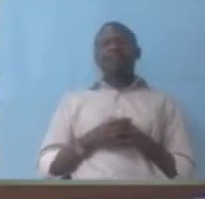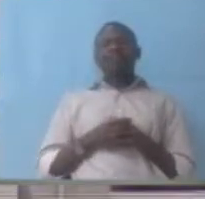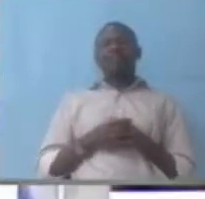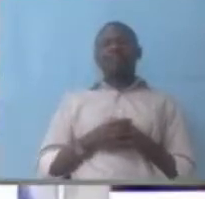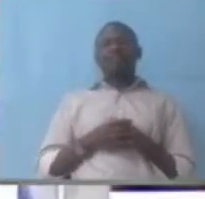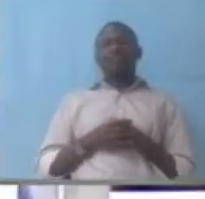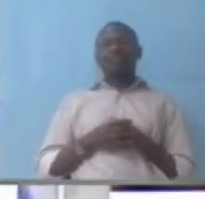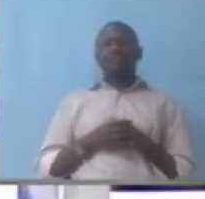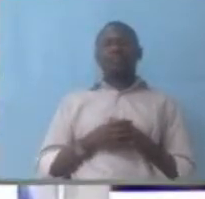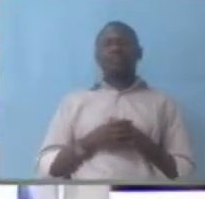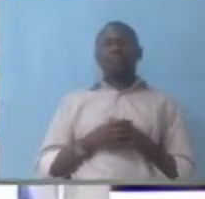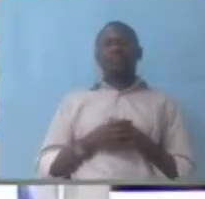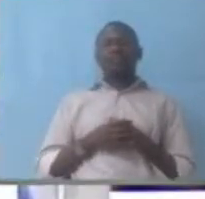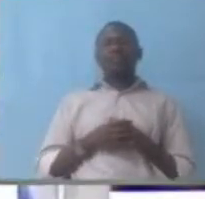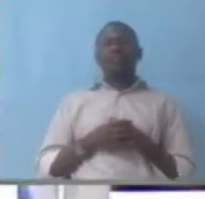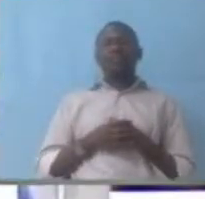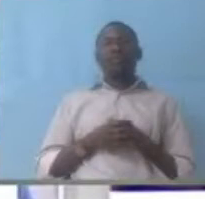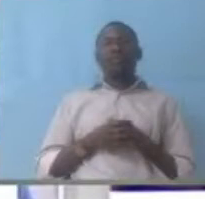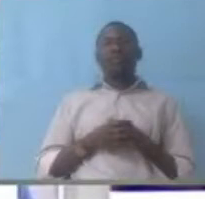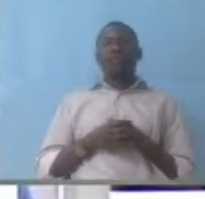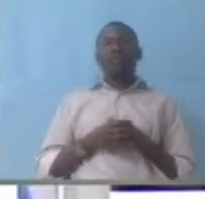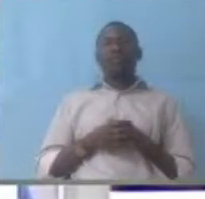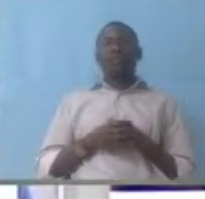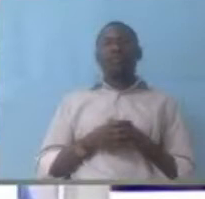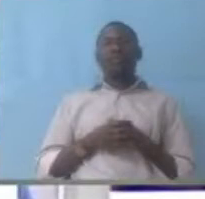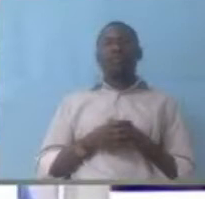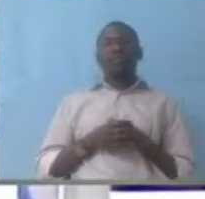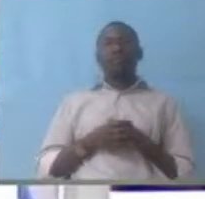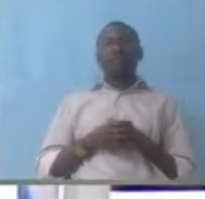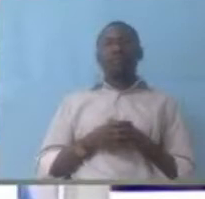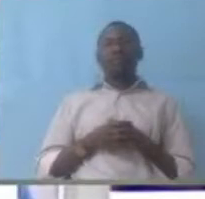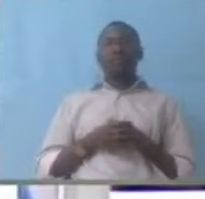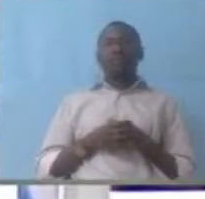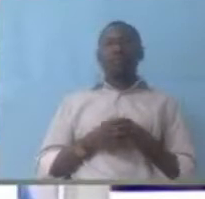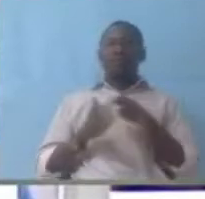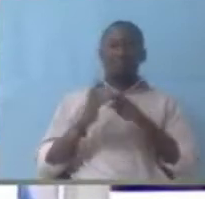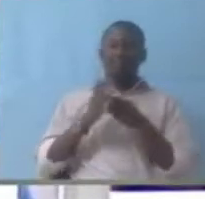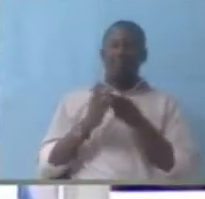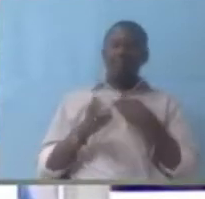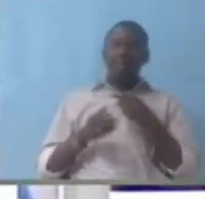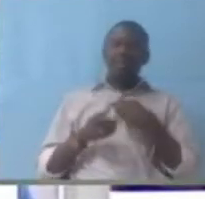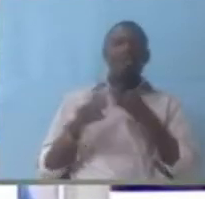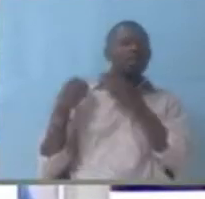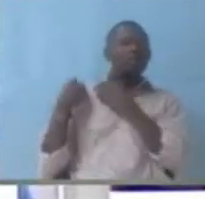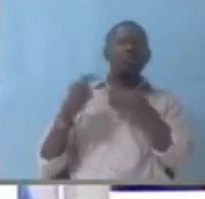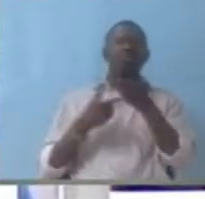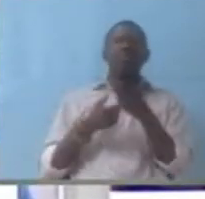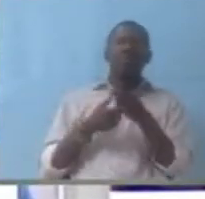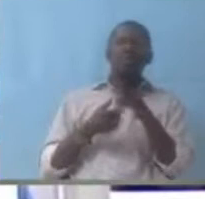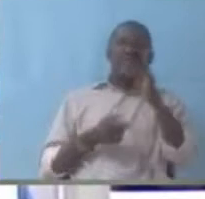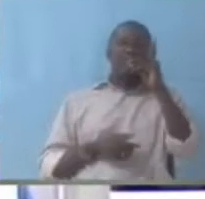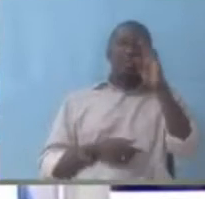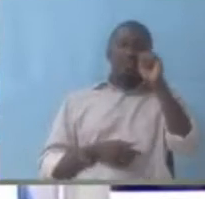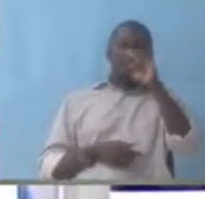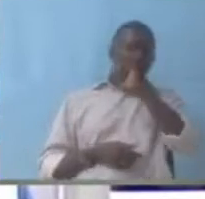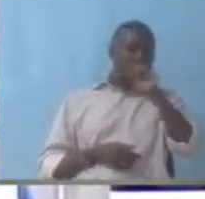they assumed this sort of semi-judicial function as well as other legislative functions. And degree ni narana sembo